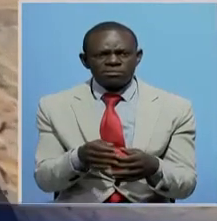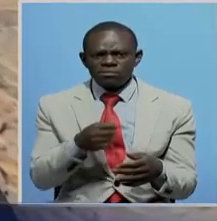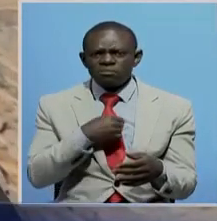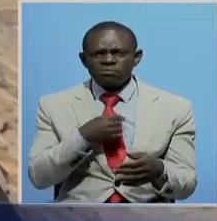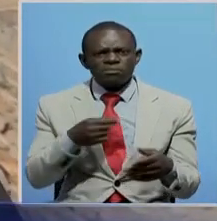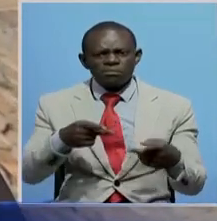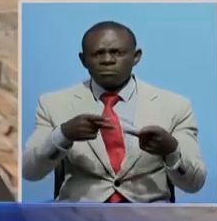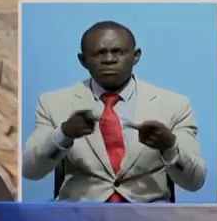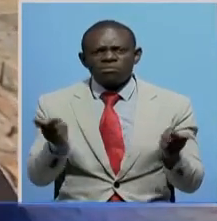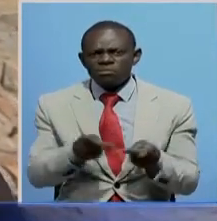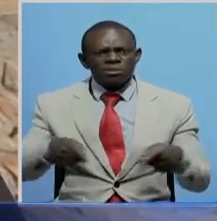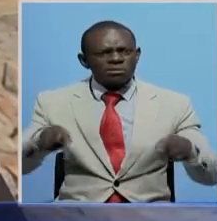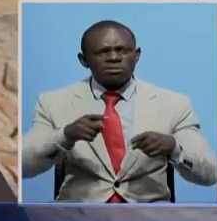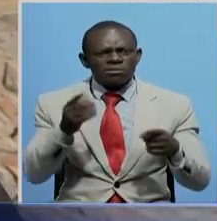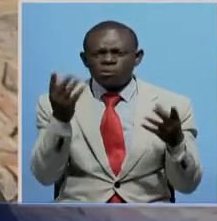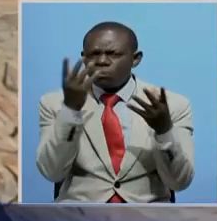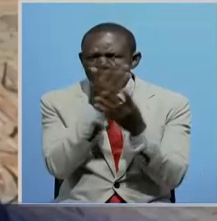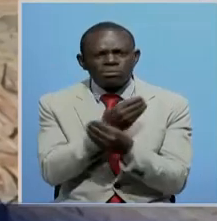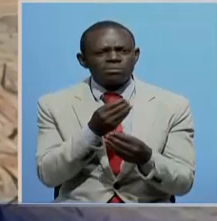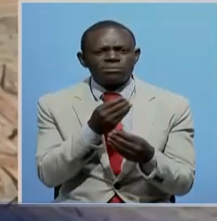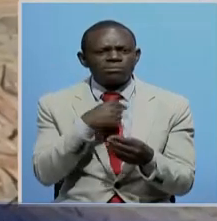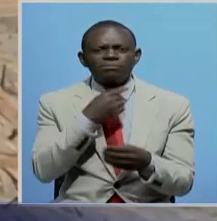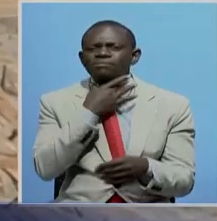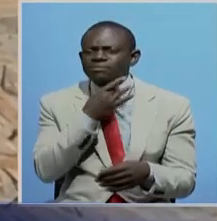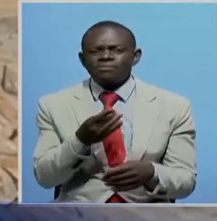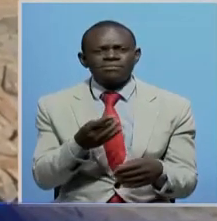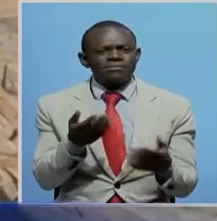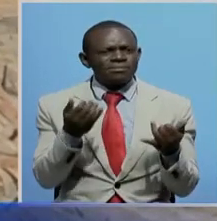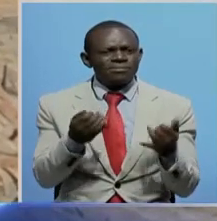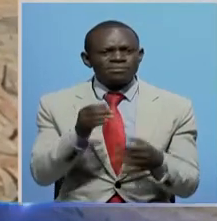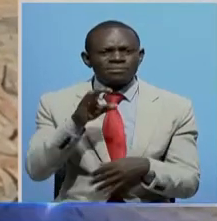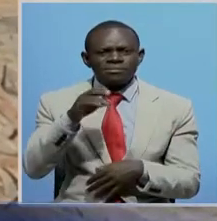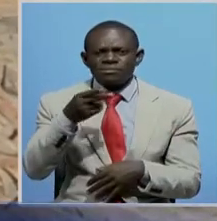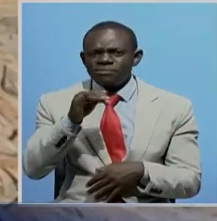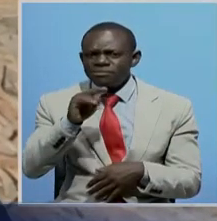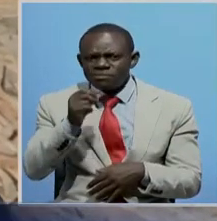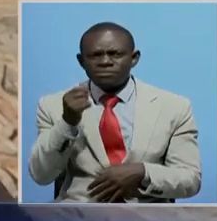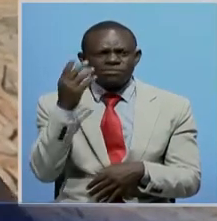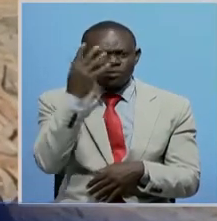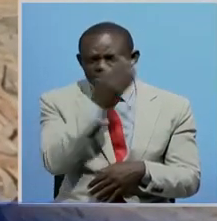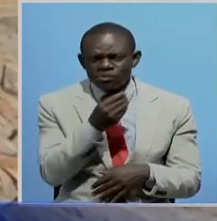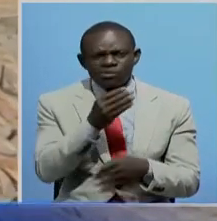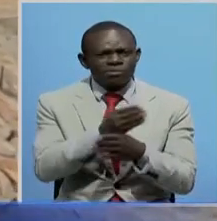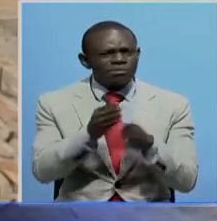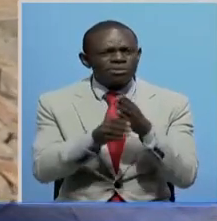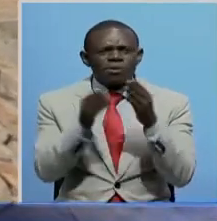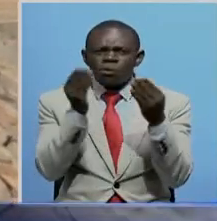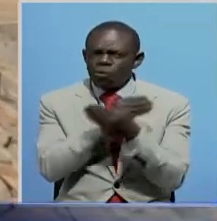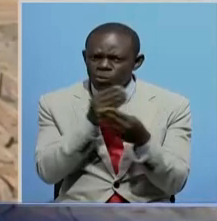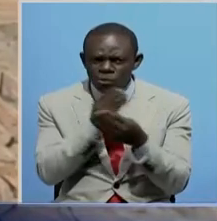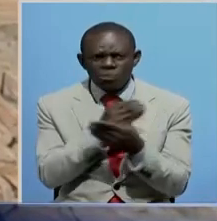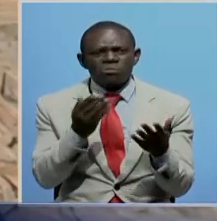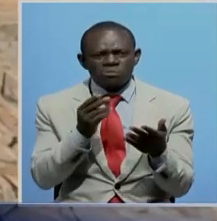is okay. It's beautiful, as you can see. Chinsali is having such. It's a good thing on our